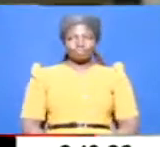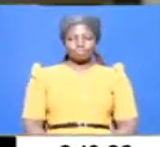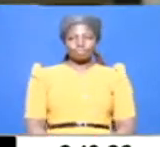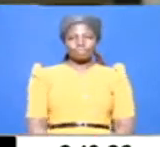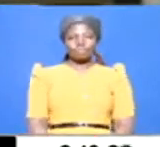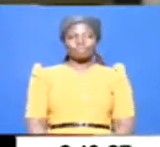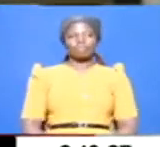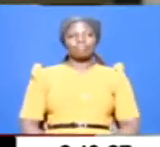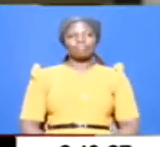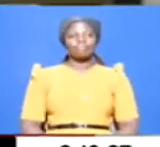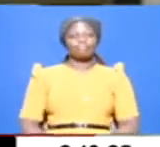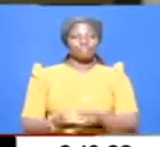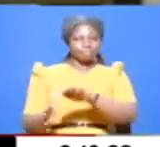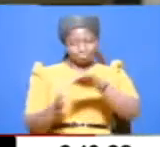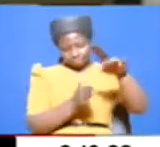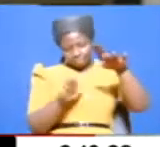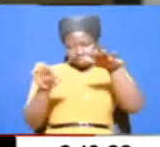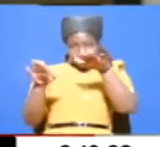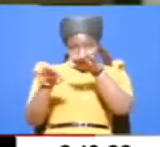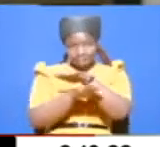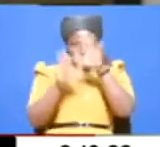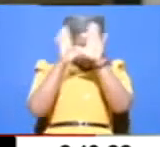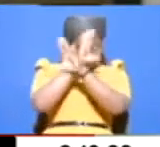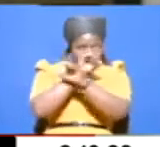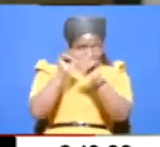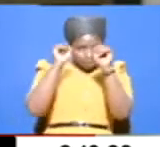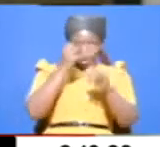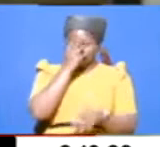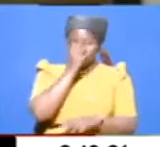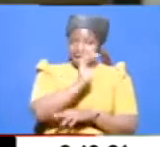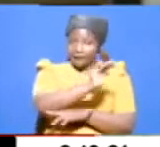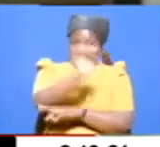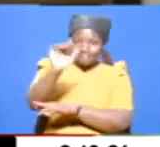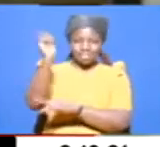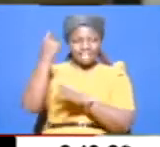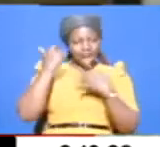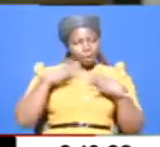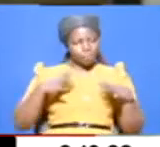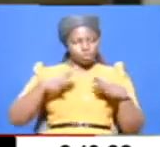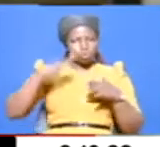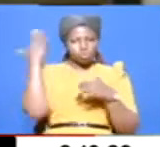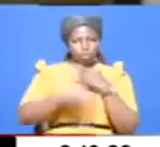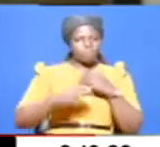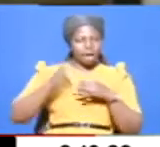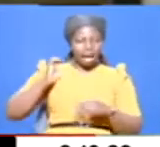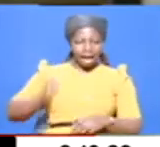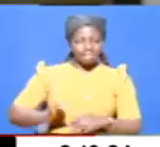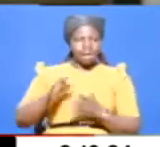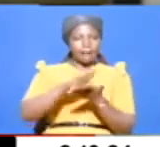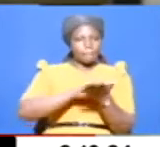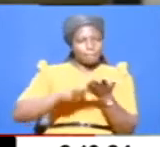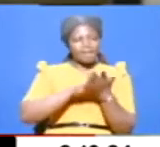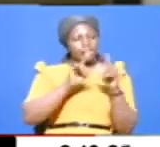Still in politics, Deputy President William Ruto is urging Kenyans to stop ethnic-based groupings and embrace